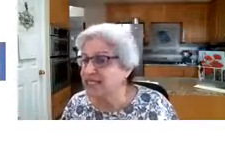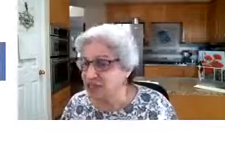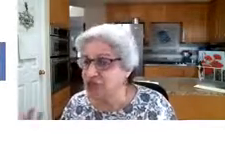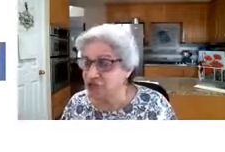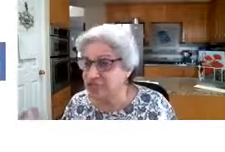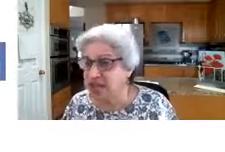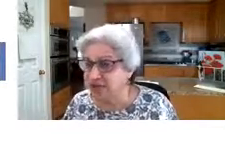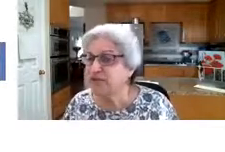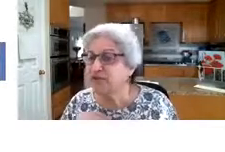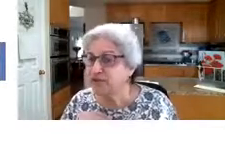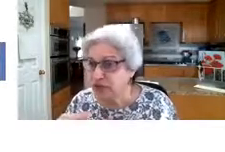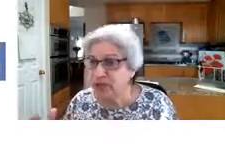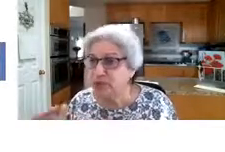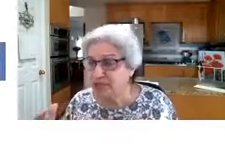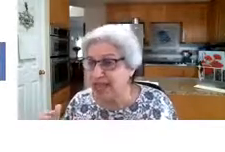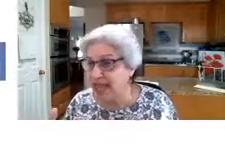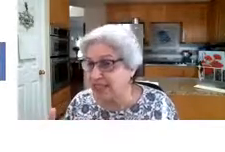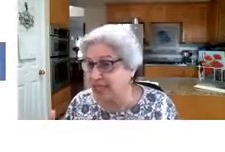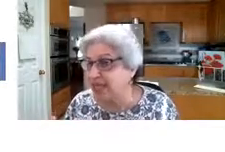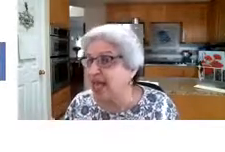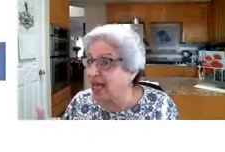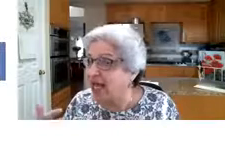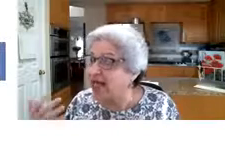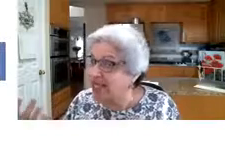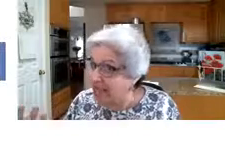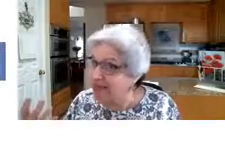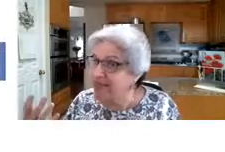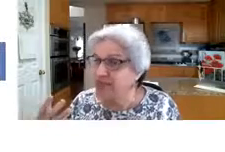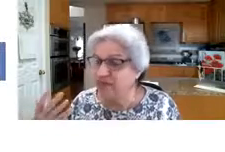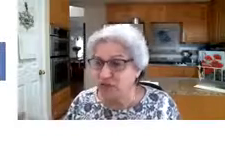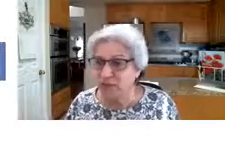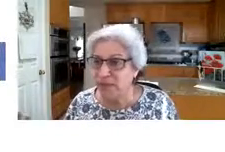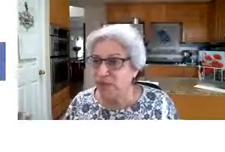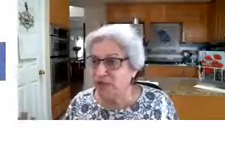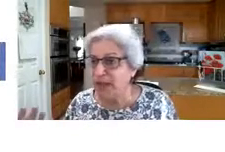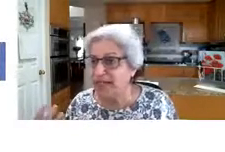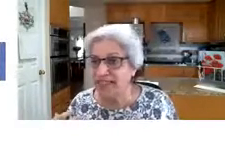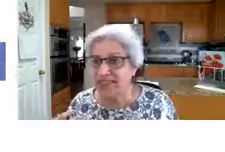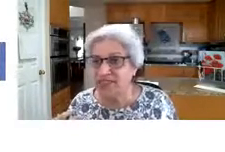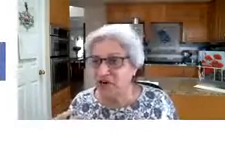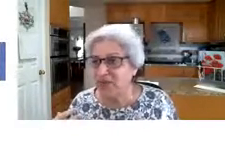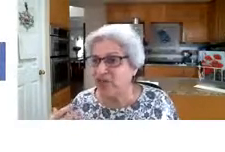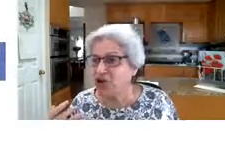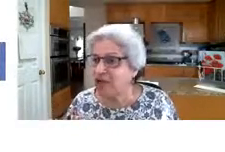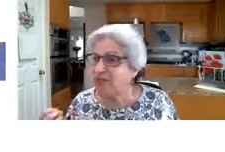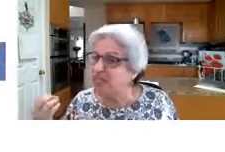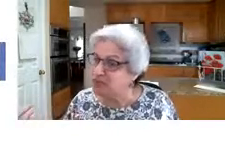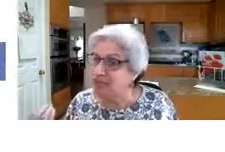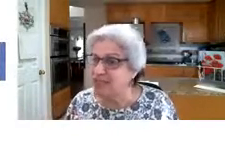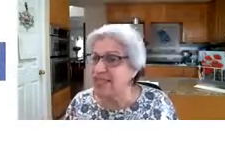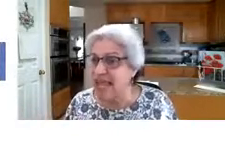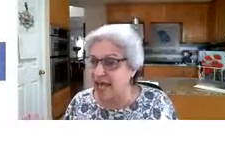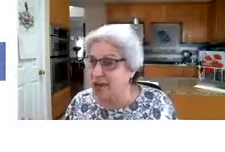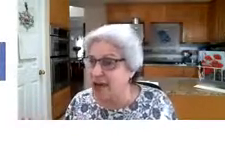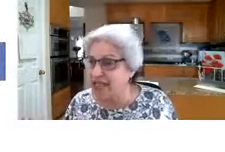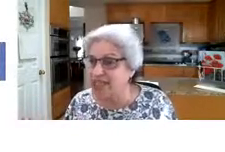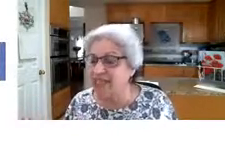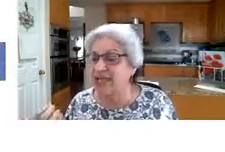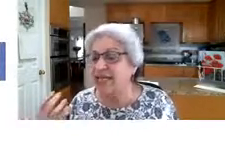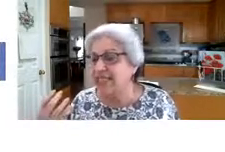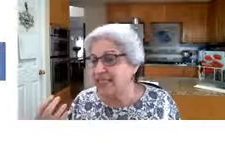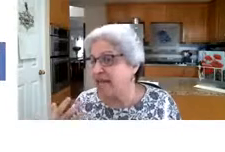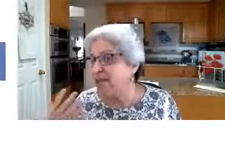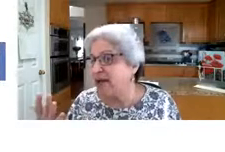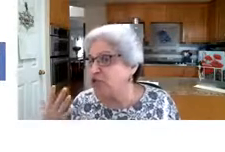can consider yourself fully protected. And again, if you remember back to the start of my talk, that's because